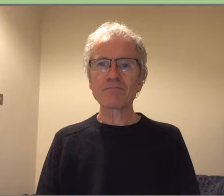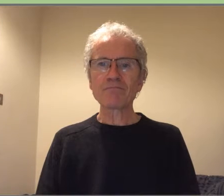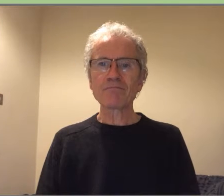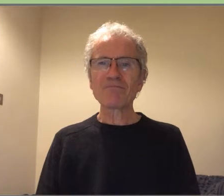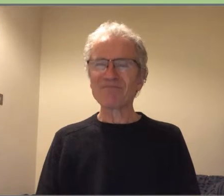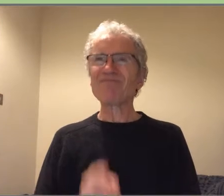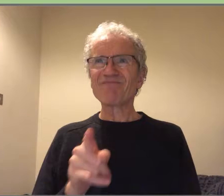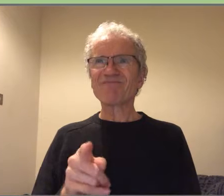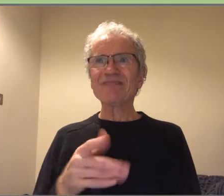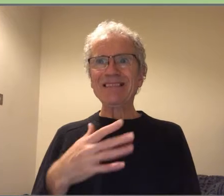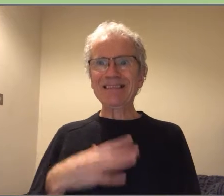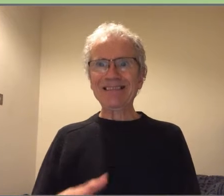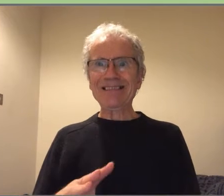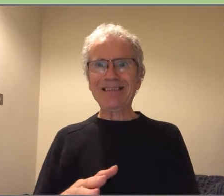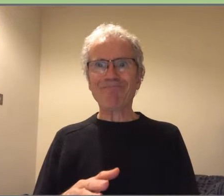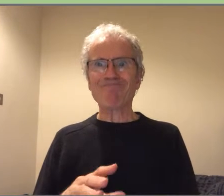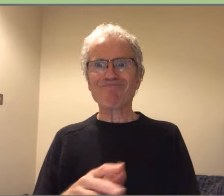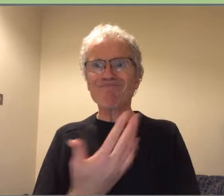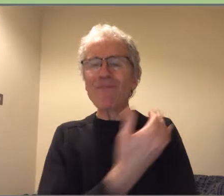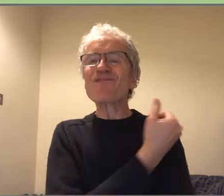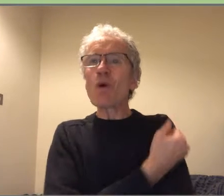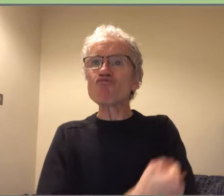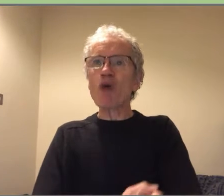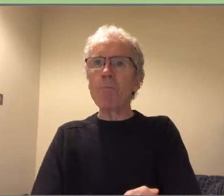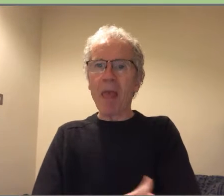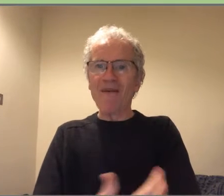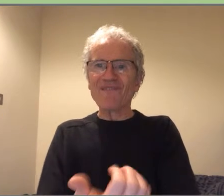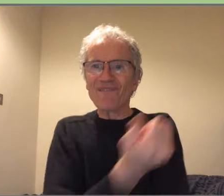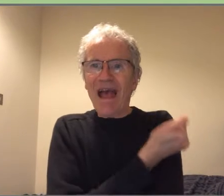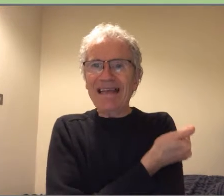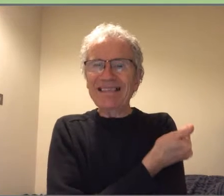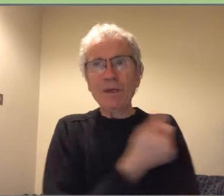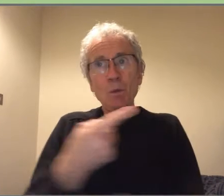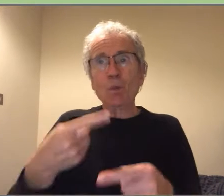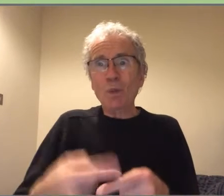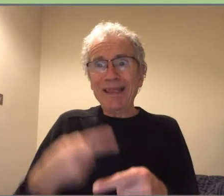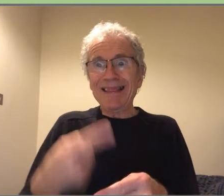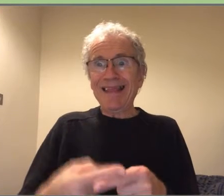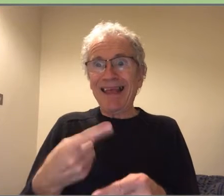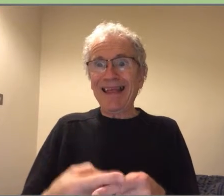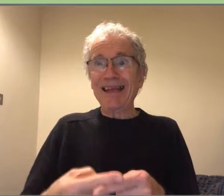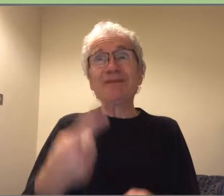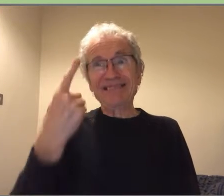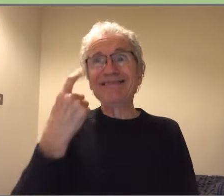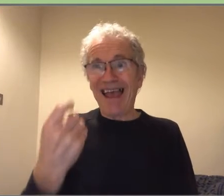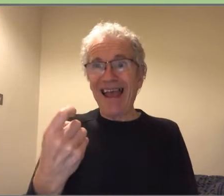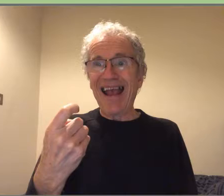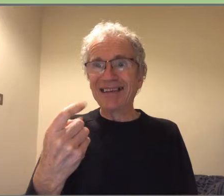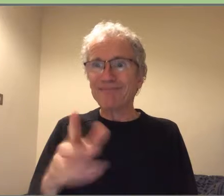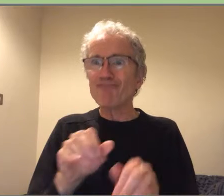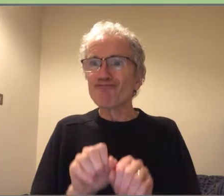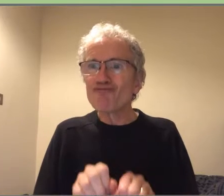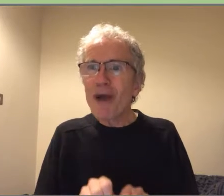Getting our most vulnerable vaccinated as quickly as we can while transmission rates are high will save lives.